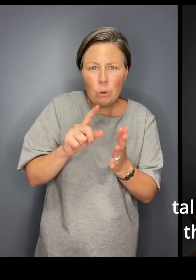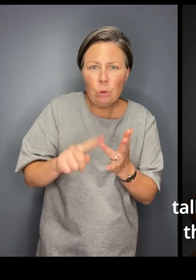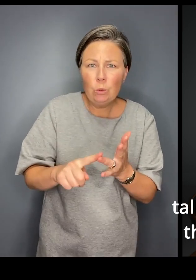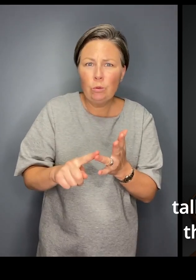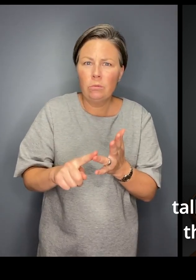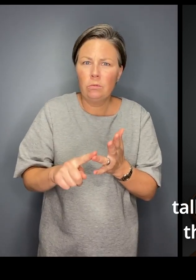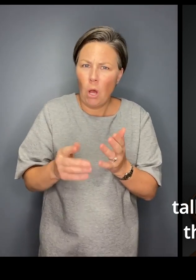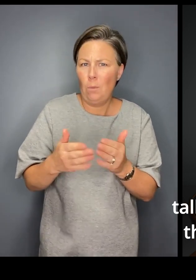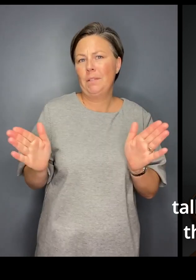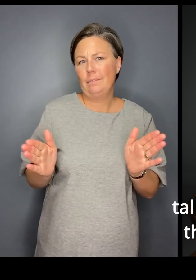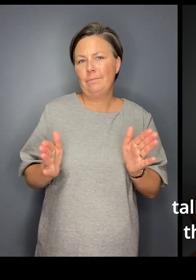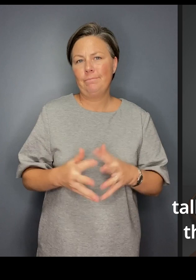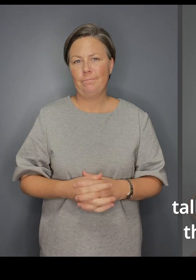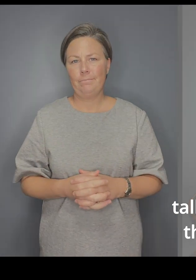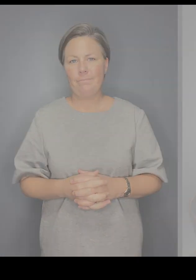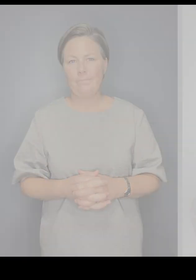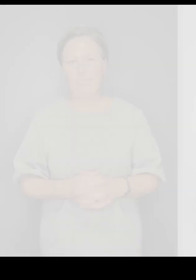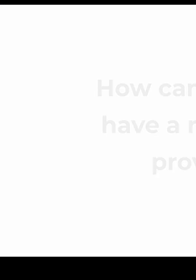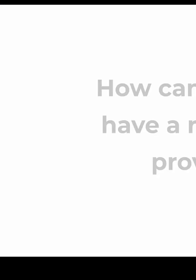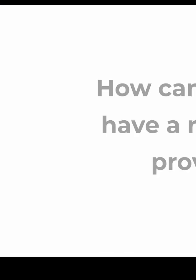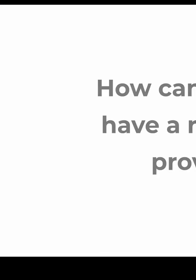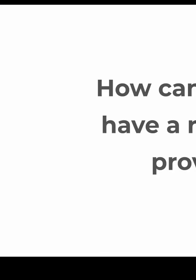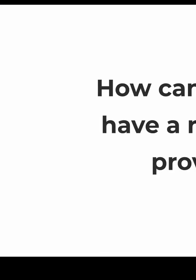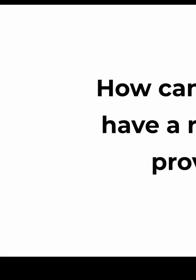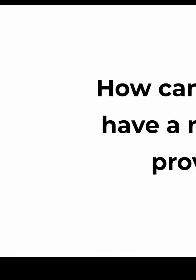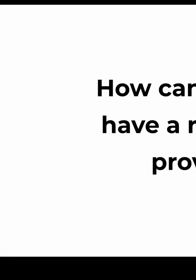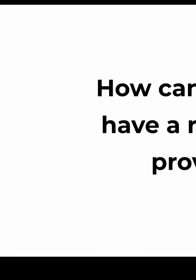about support and what those next steps might be.